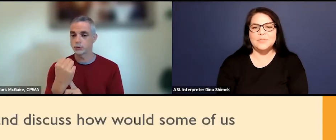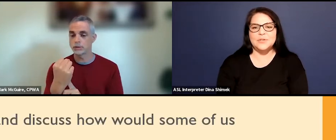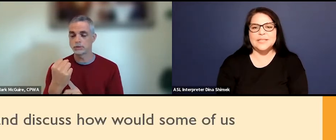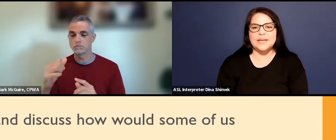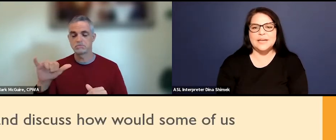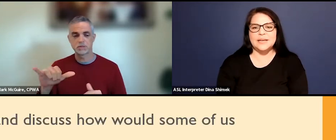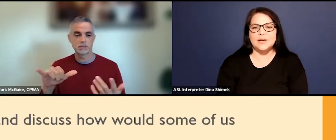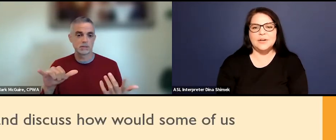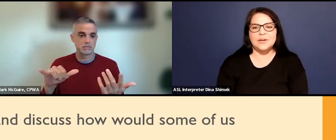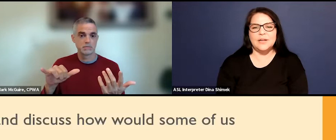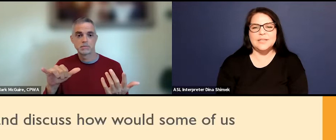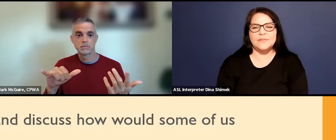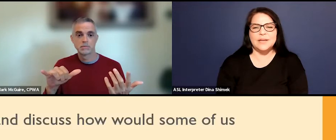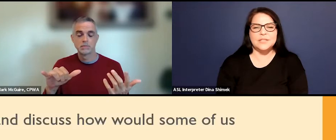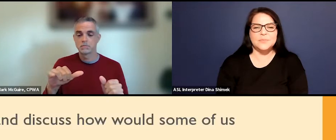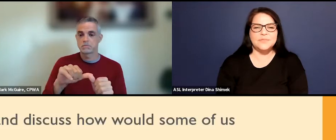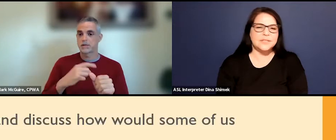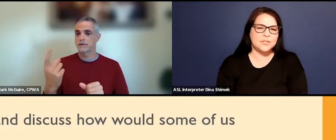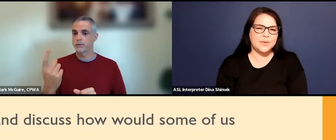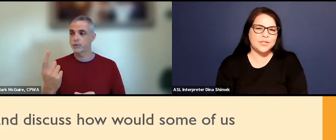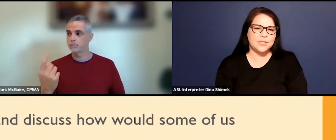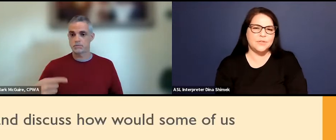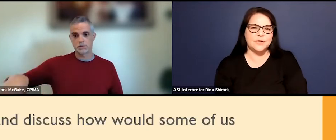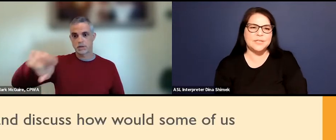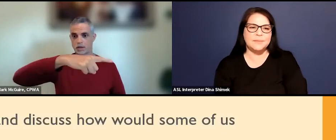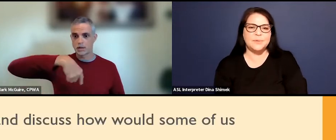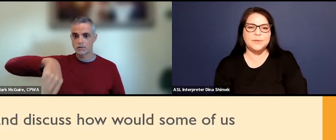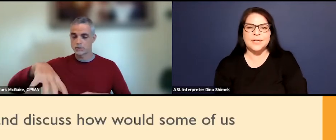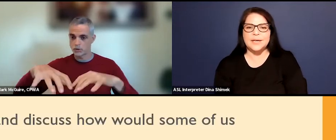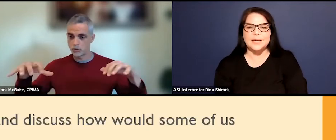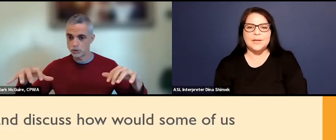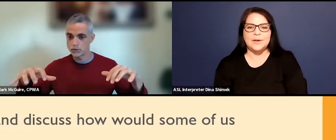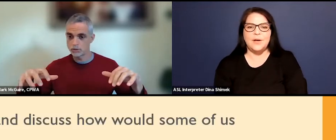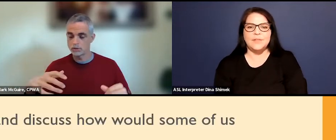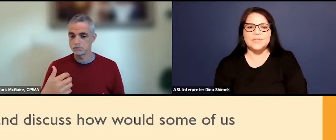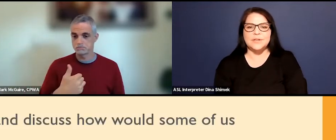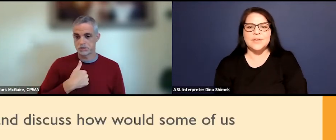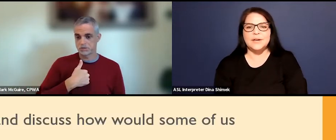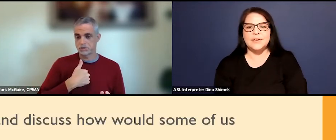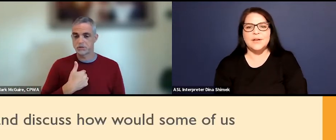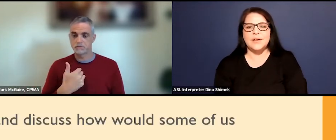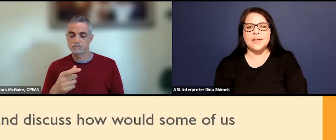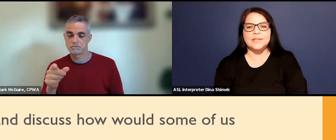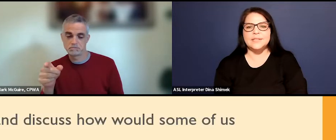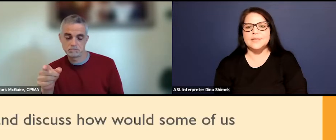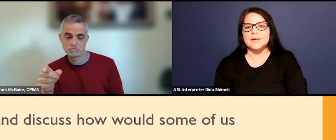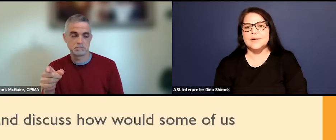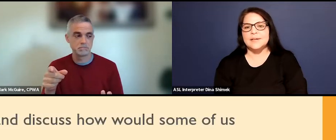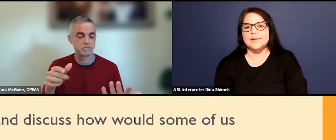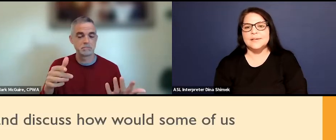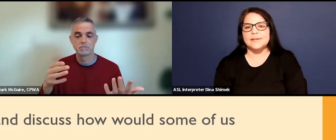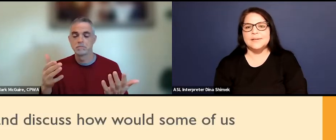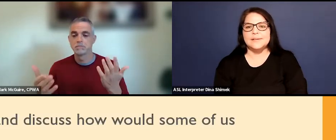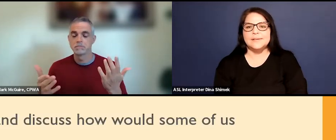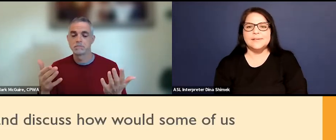when it comes to identity, and you're identifying a specific situation. So for example, all of us are here in the audience.